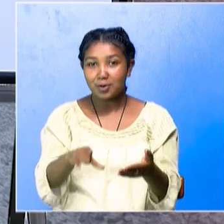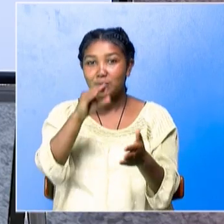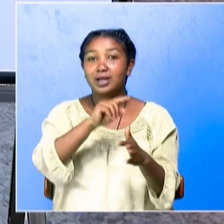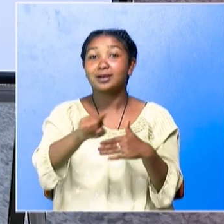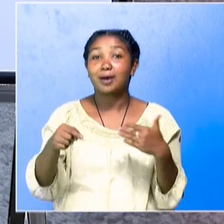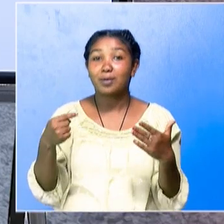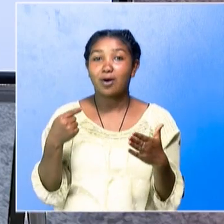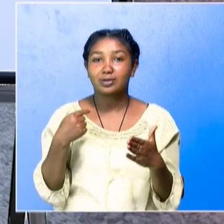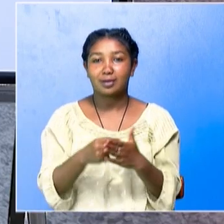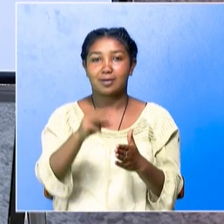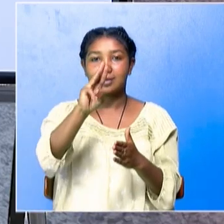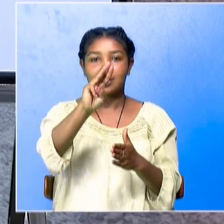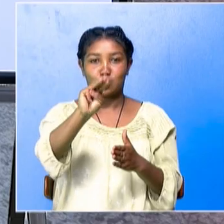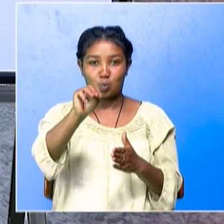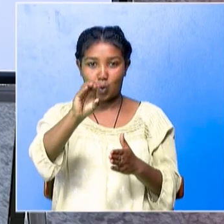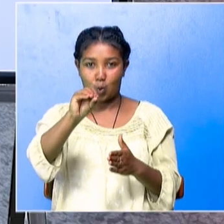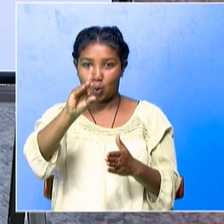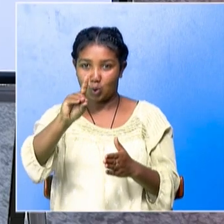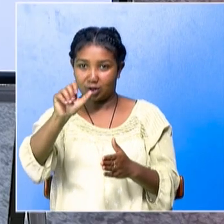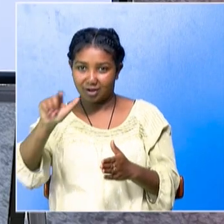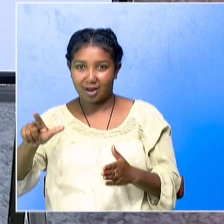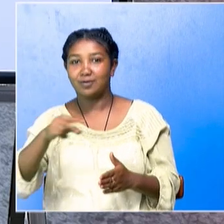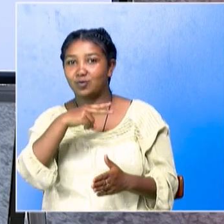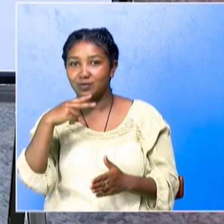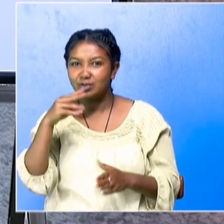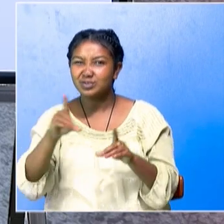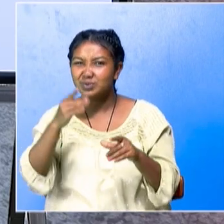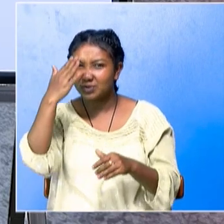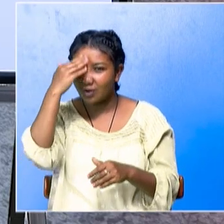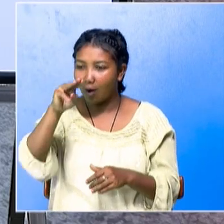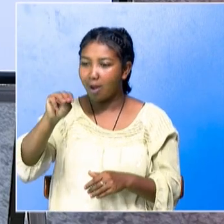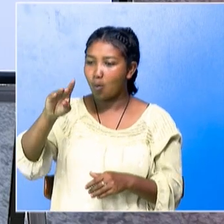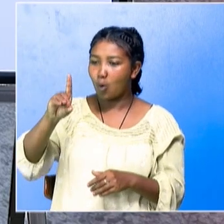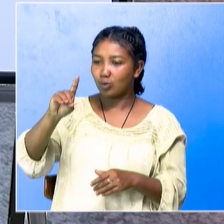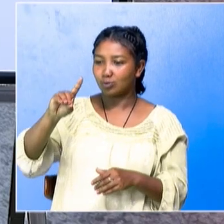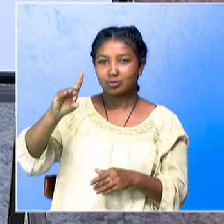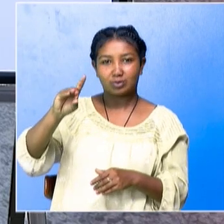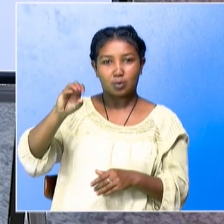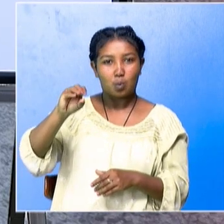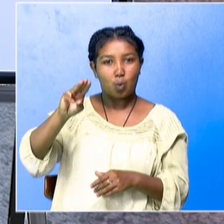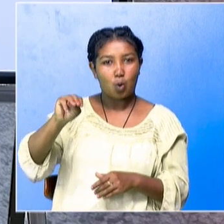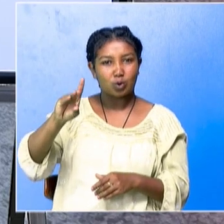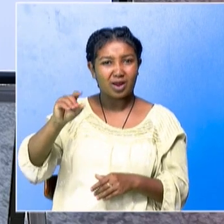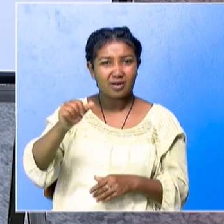learn about modal verbs. Students, do you know modal verbs?